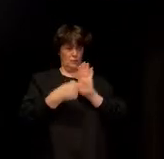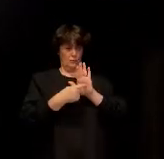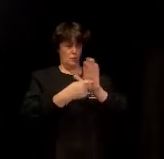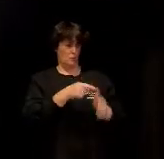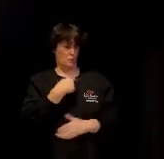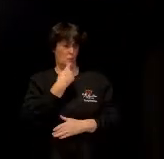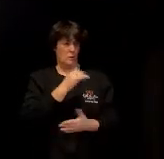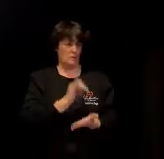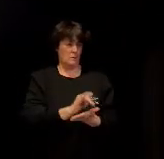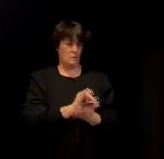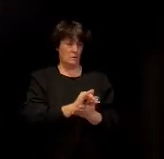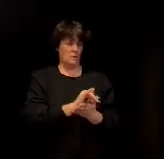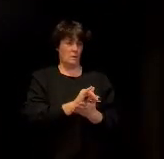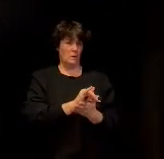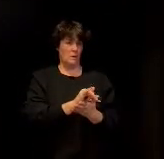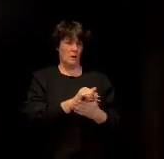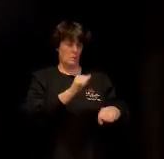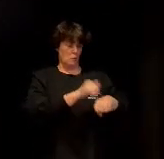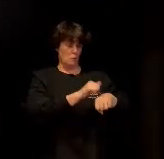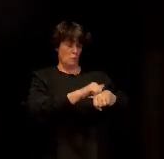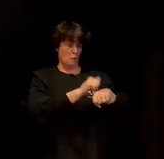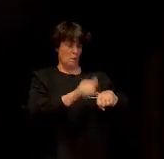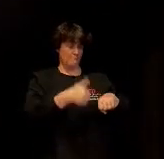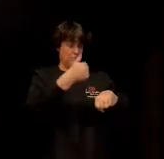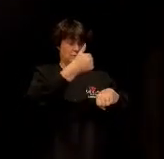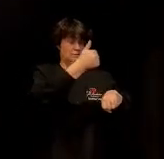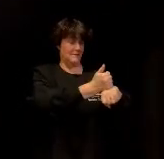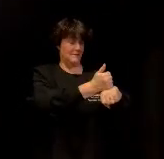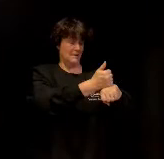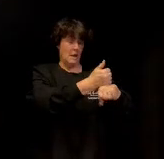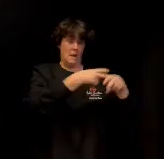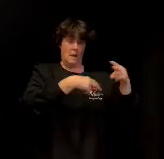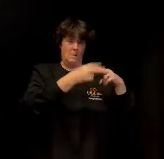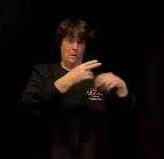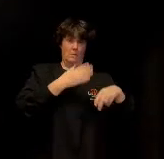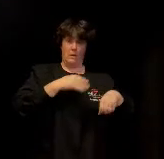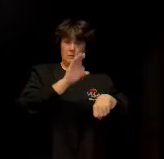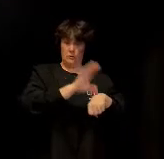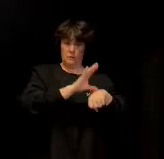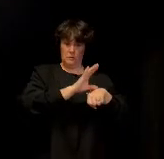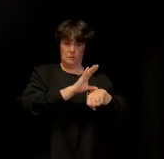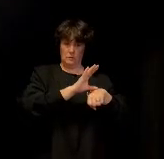says? Up on this what? Rock, I'm going to what? Build my church.